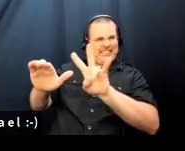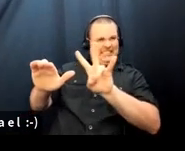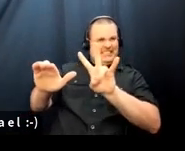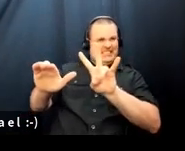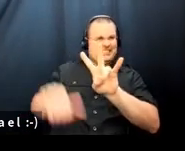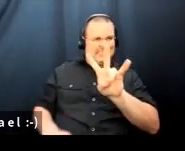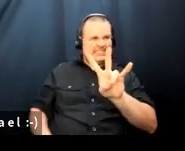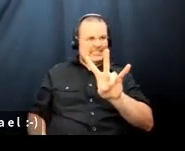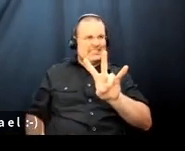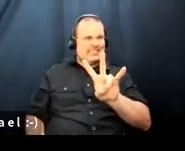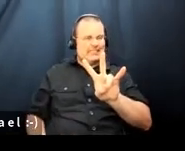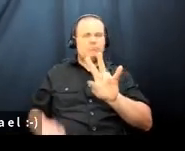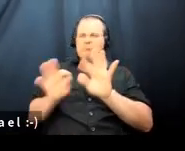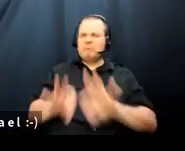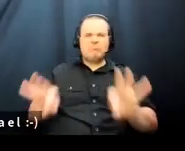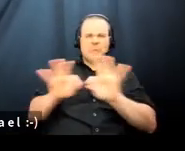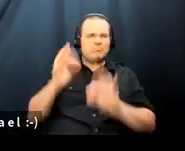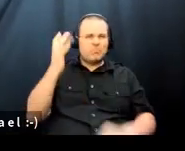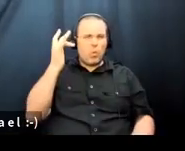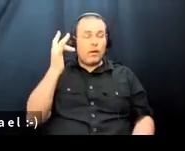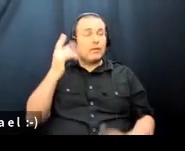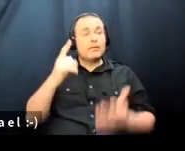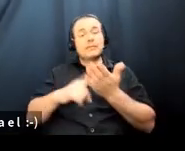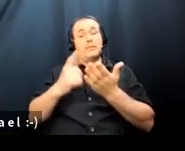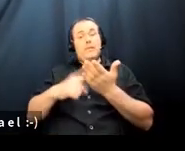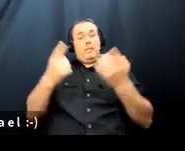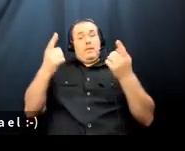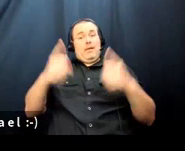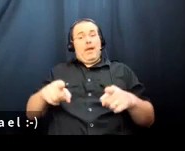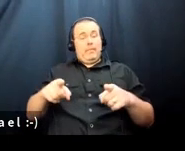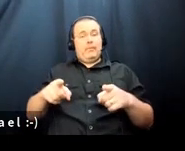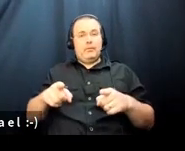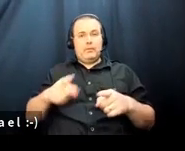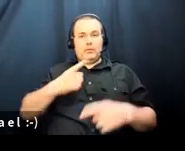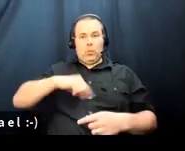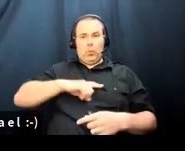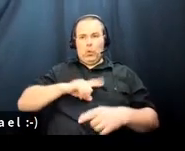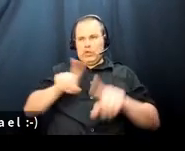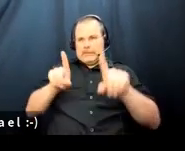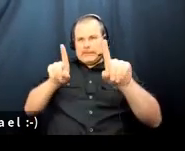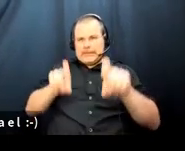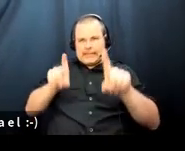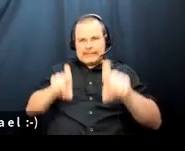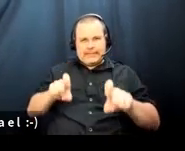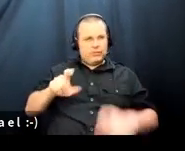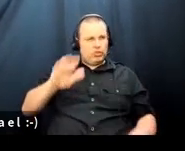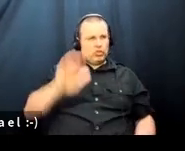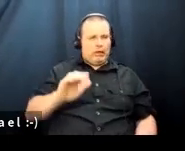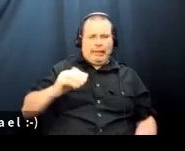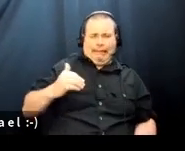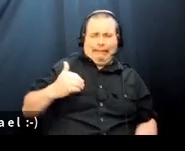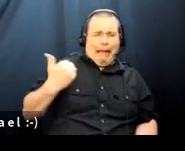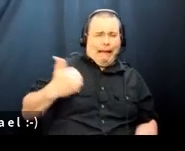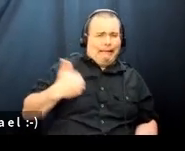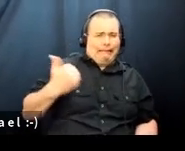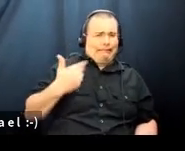That's important because what sometimes happens when we're testing a very young child